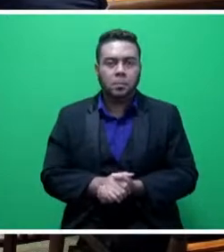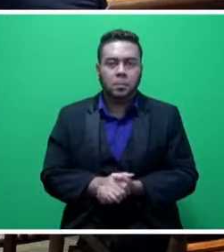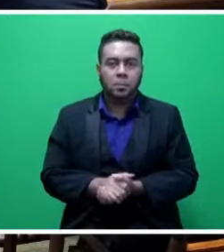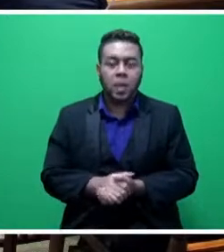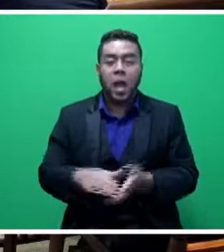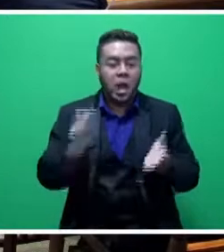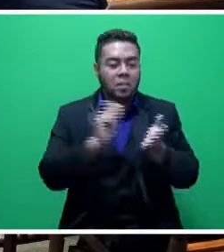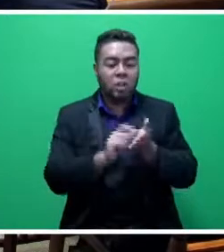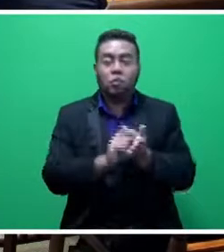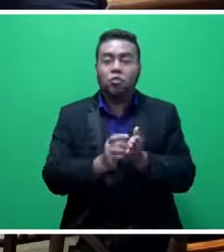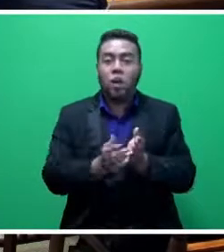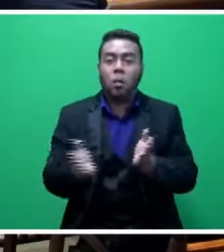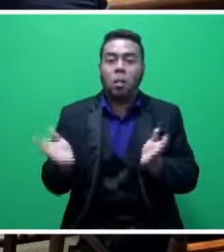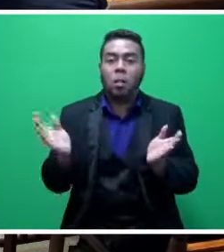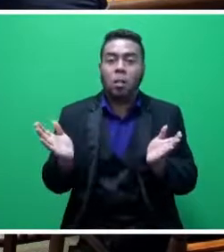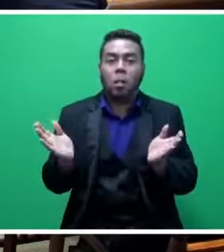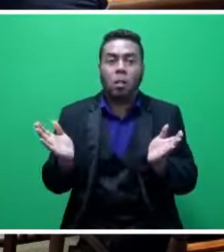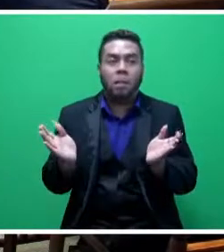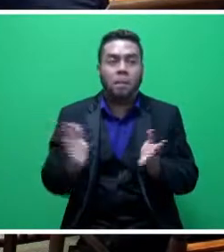Secretary General.